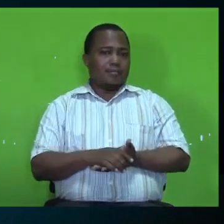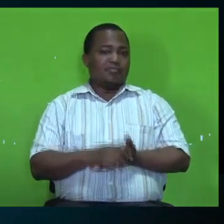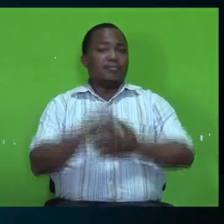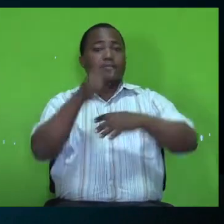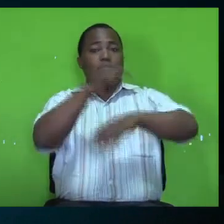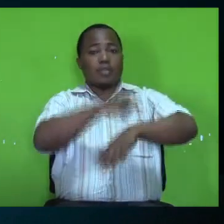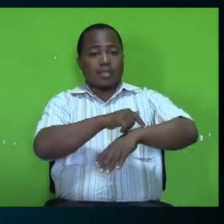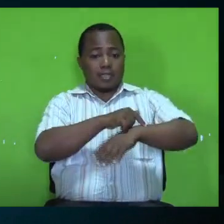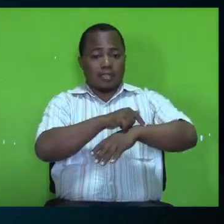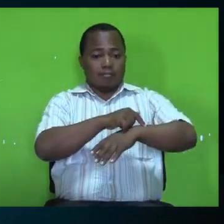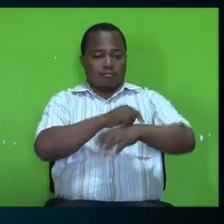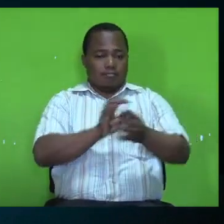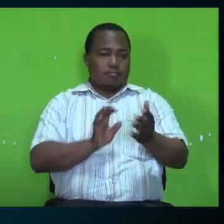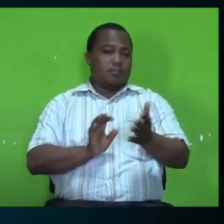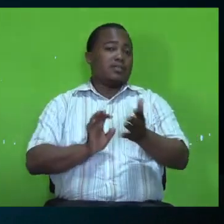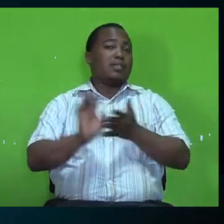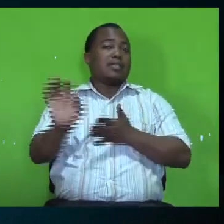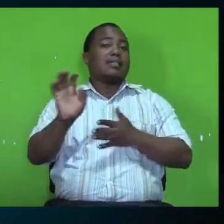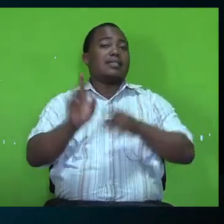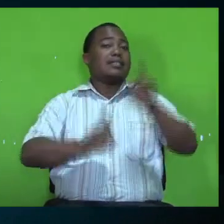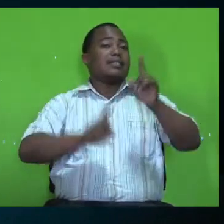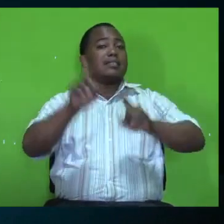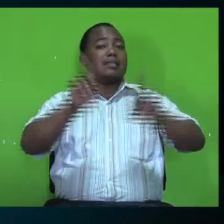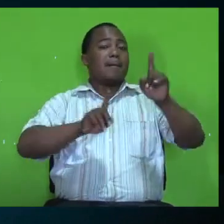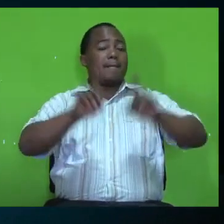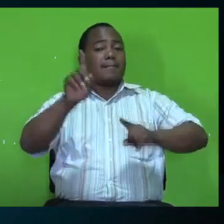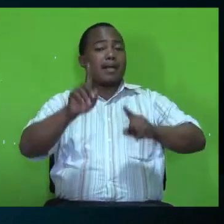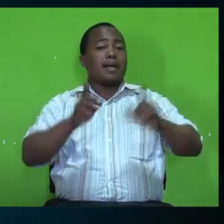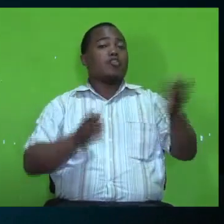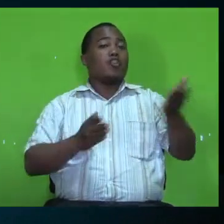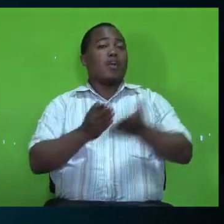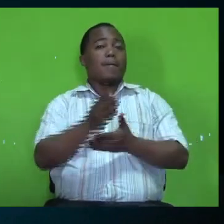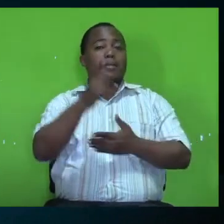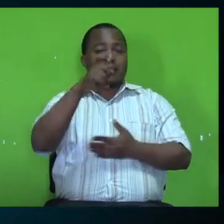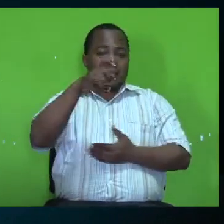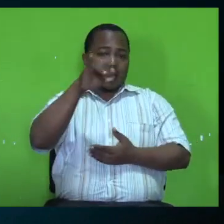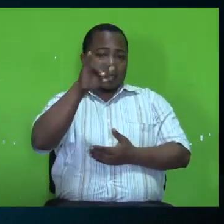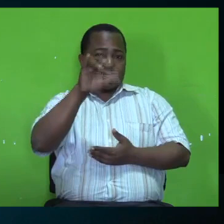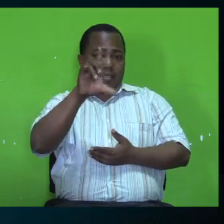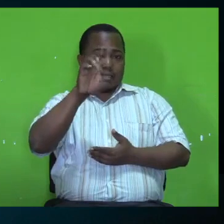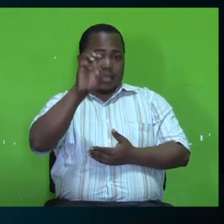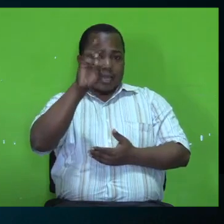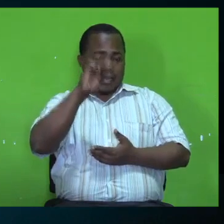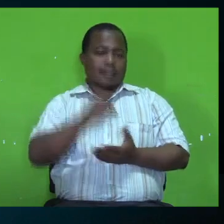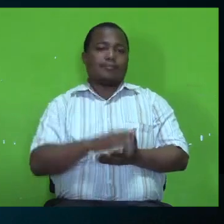while ascending the plants through xylem vessels.